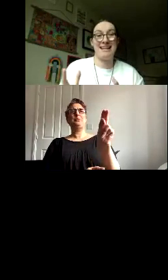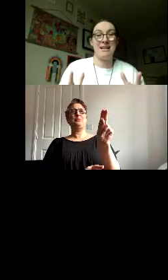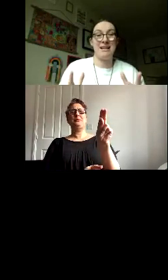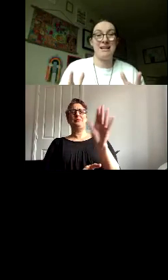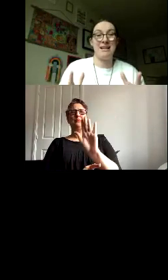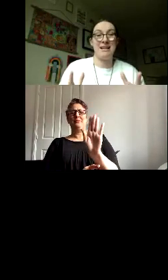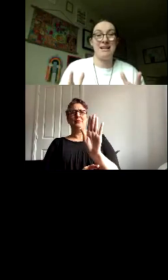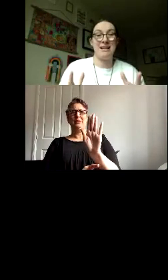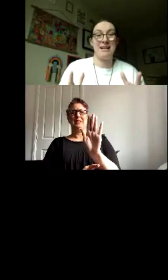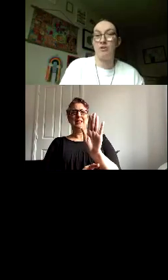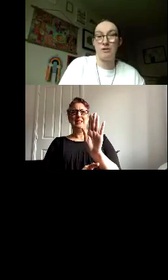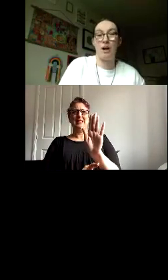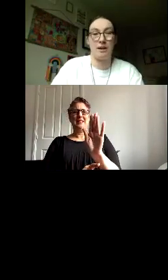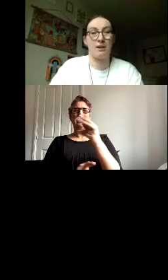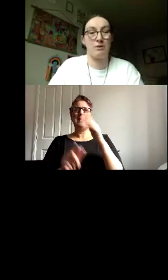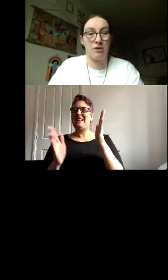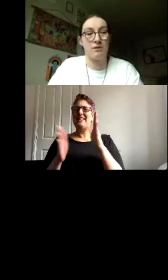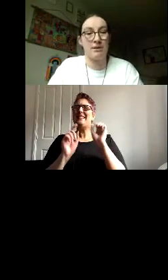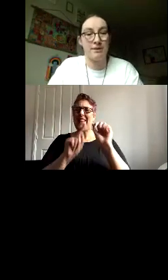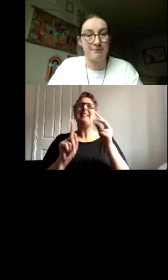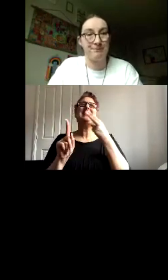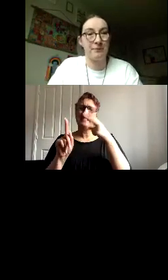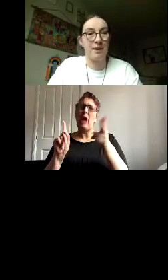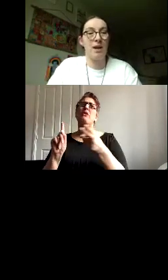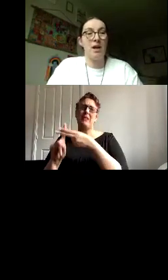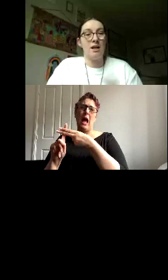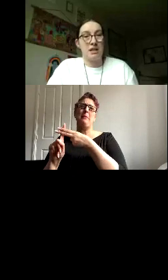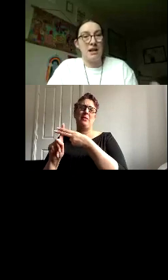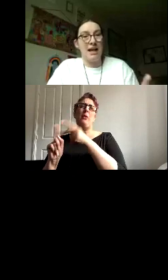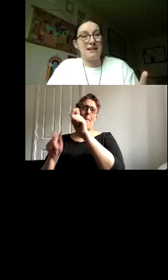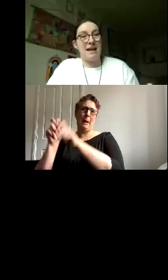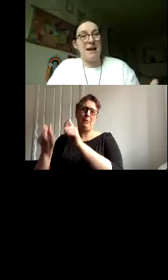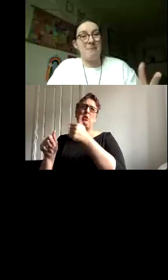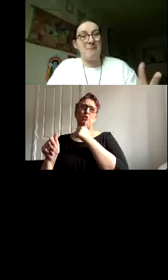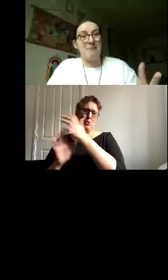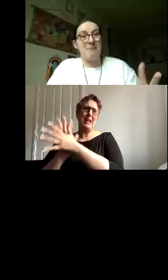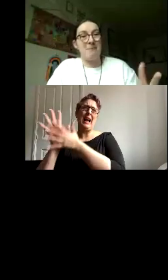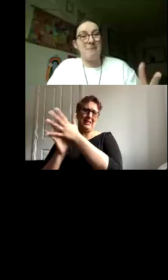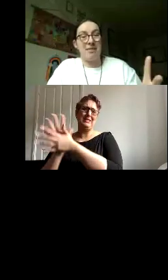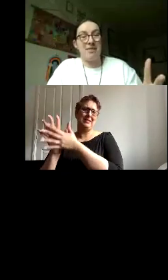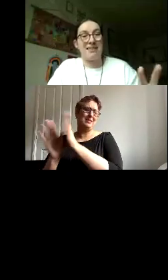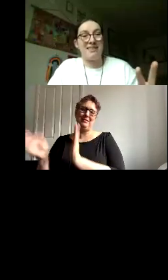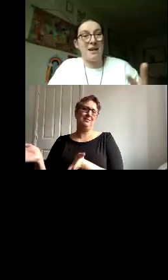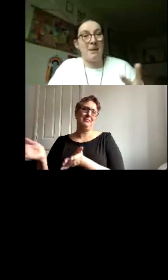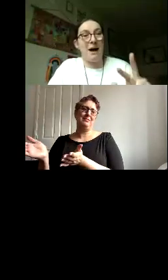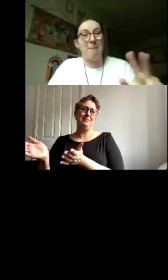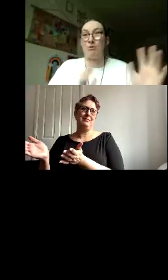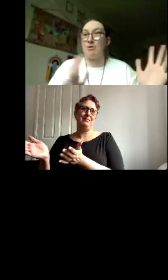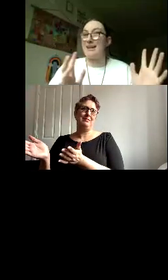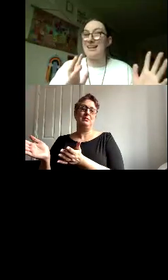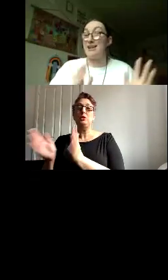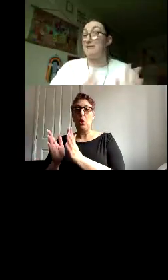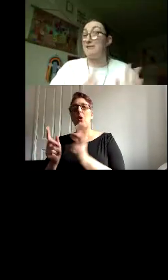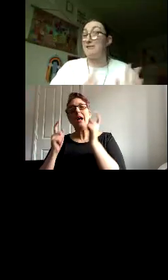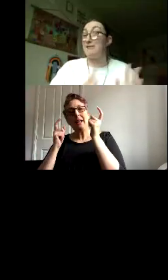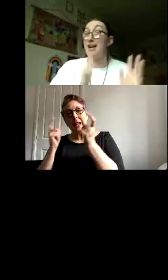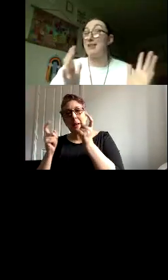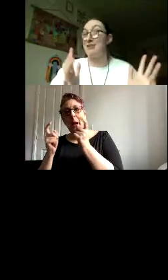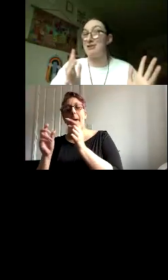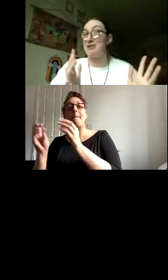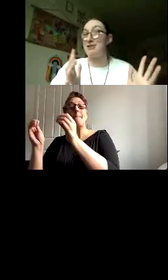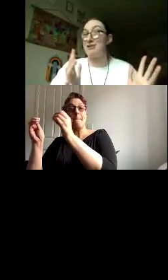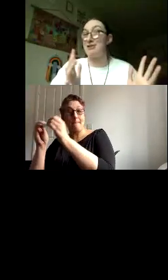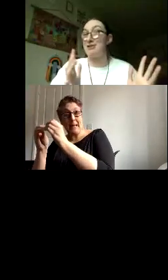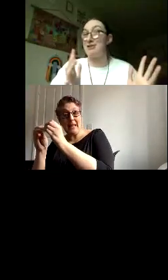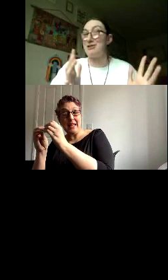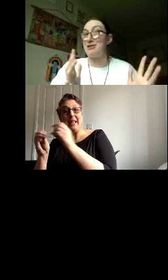on around people who are sign language users. So let's think about B and C. You're all thinking, you've said there are two